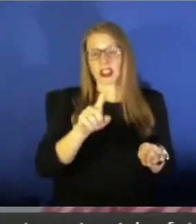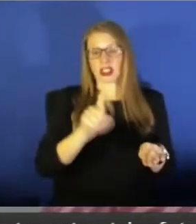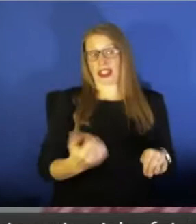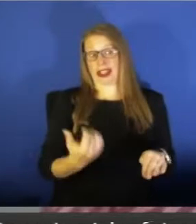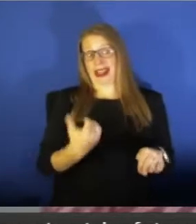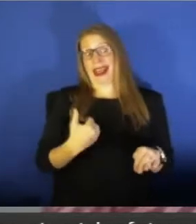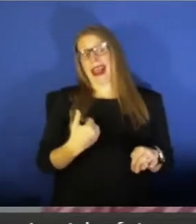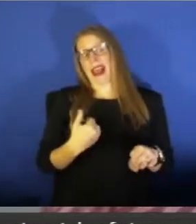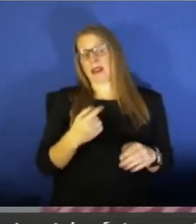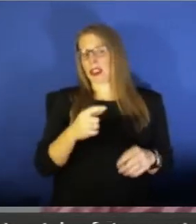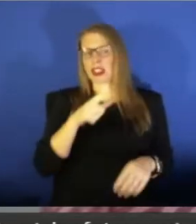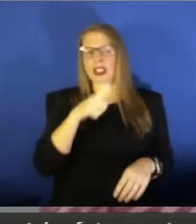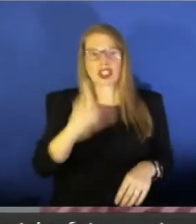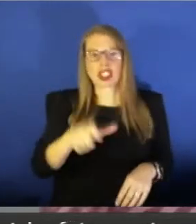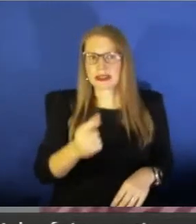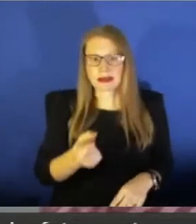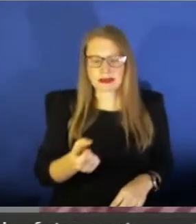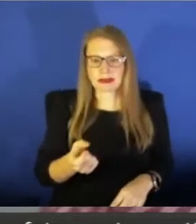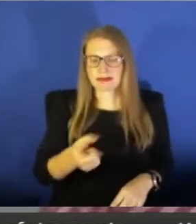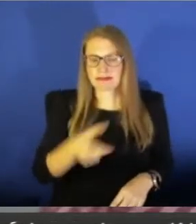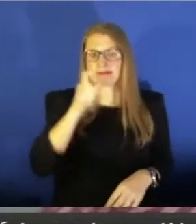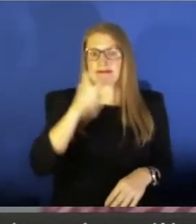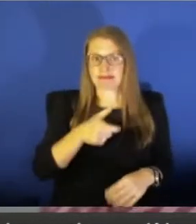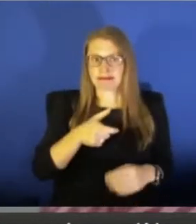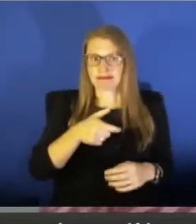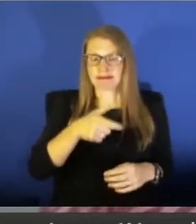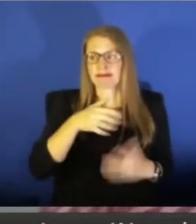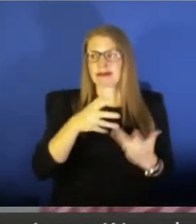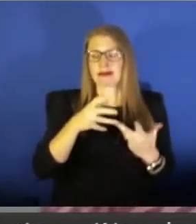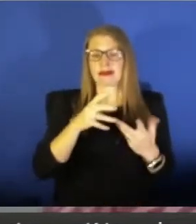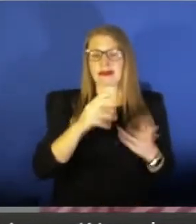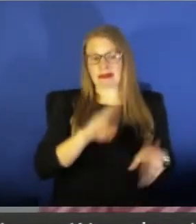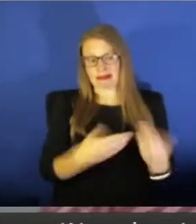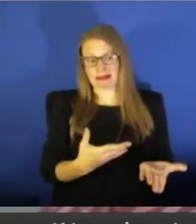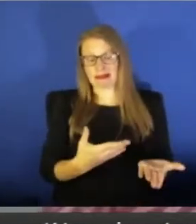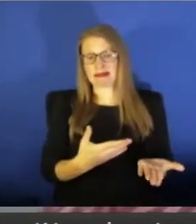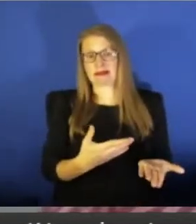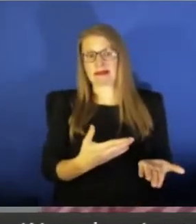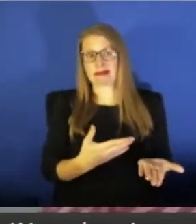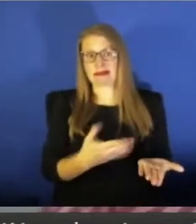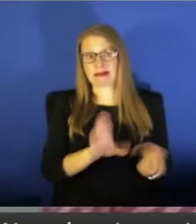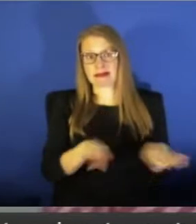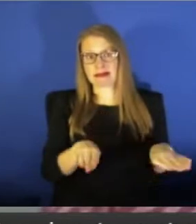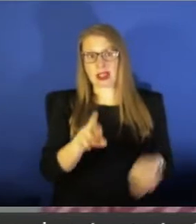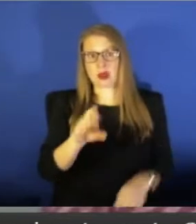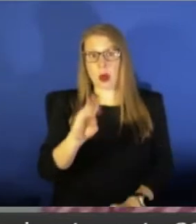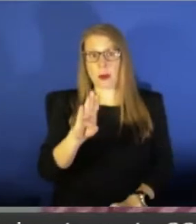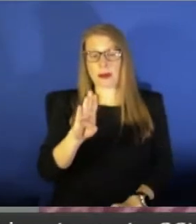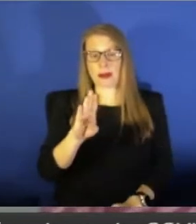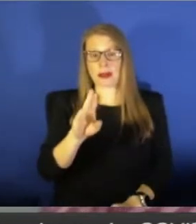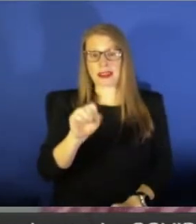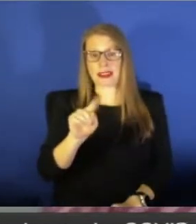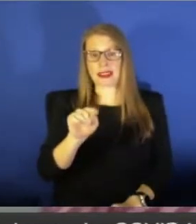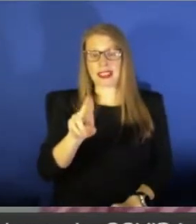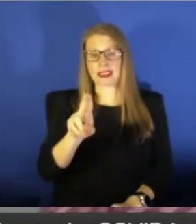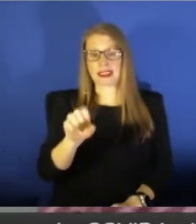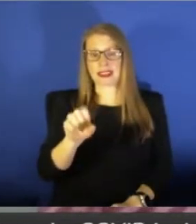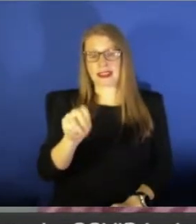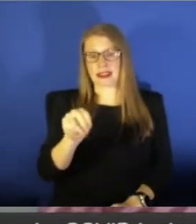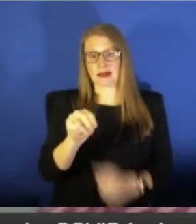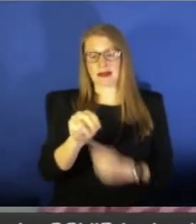cough syrup was the thing back when I was in high school. Do those things change over time, Sheriff? Is there something new? I mean, help educate